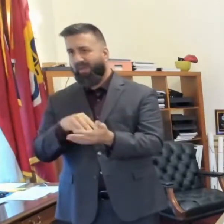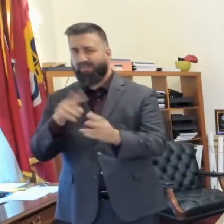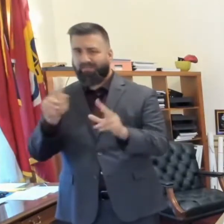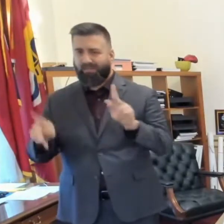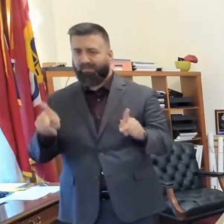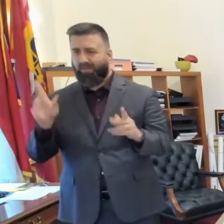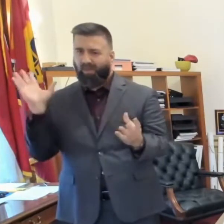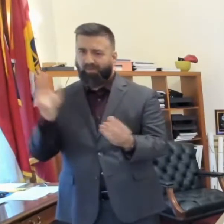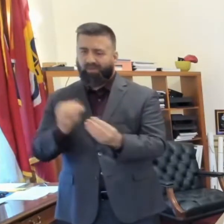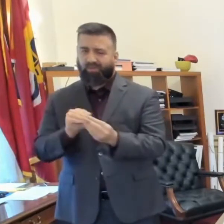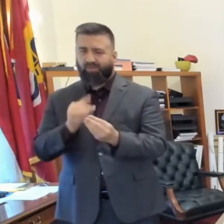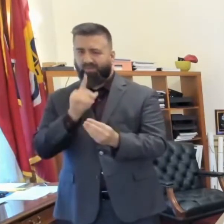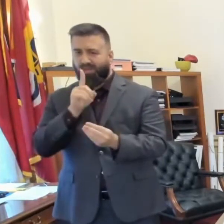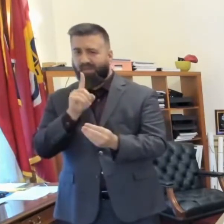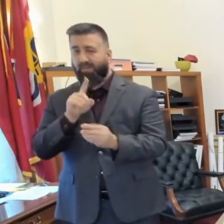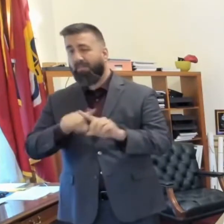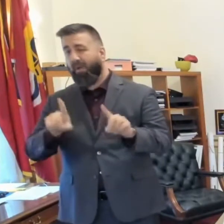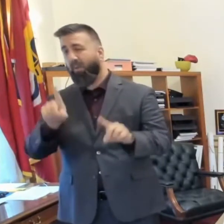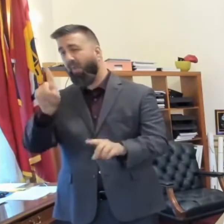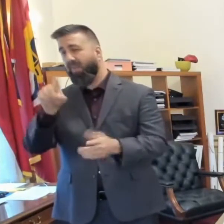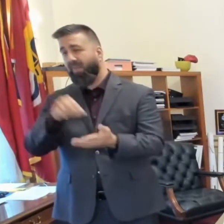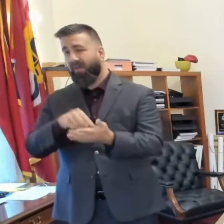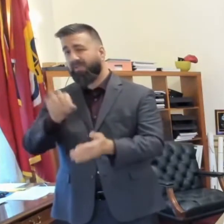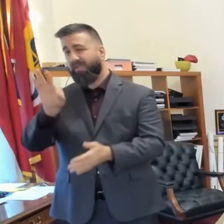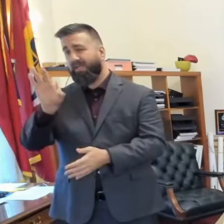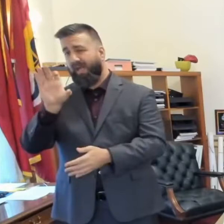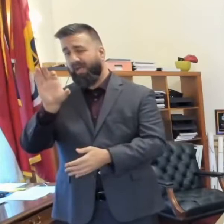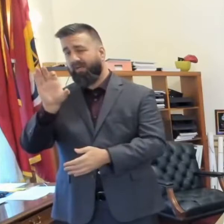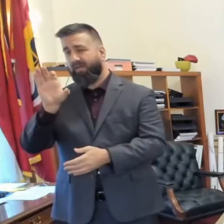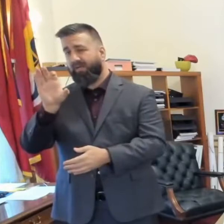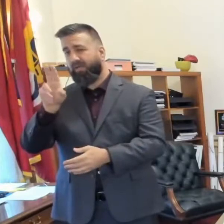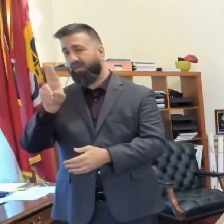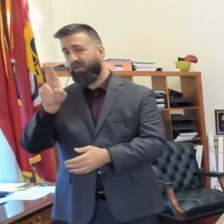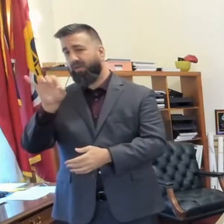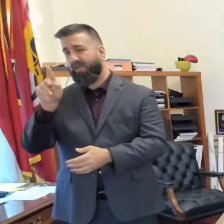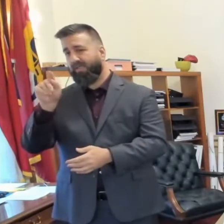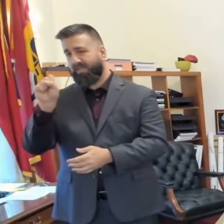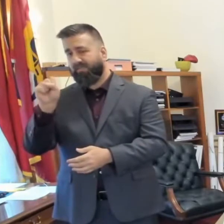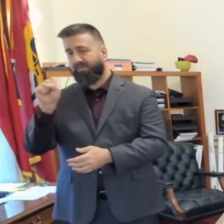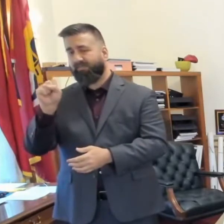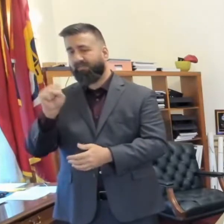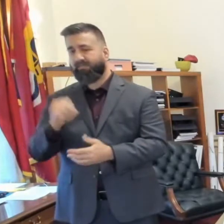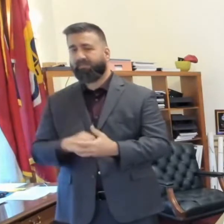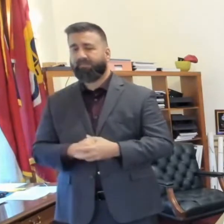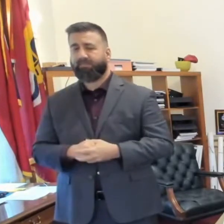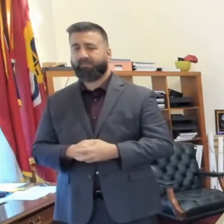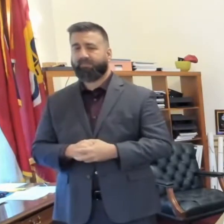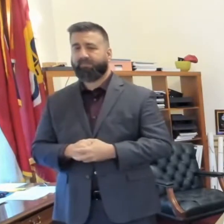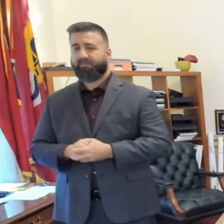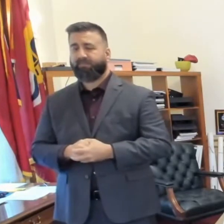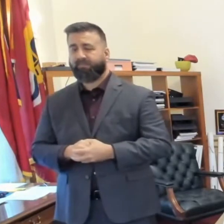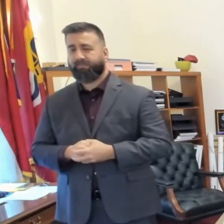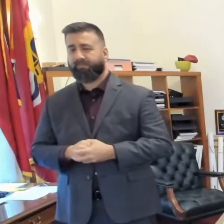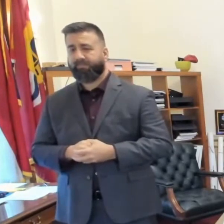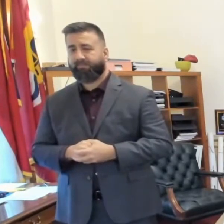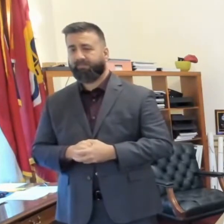people that have been helped, but 1,911 units where the rent has been paid.